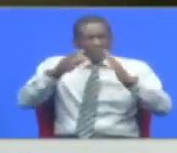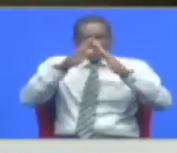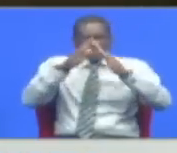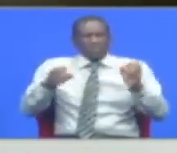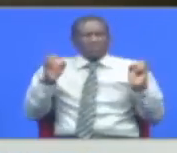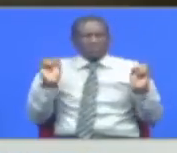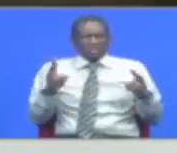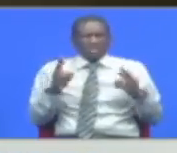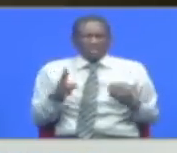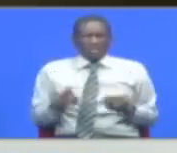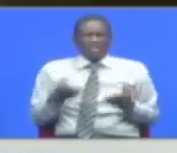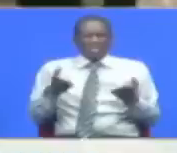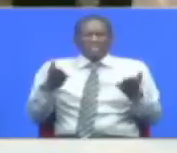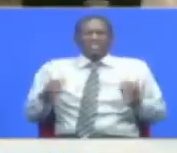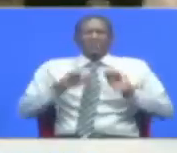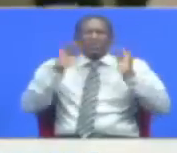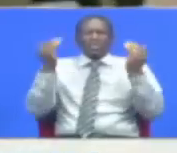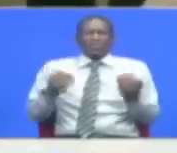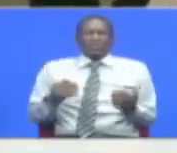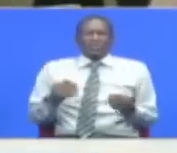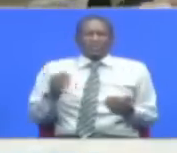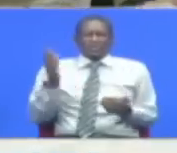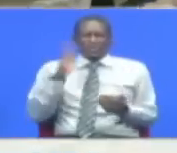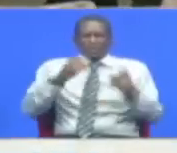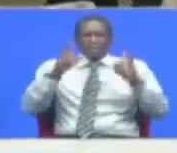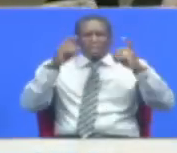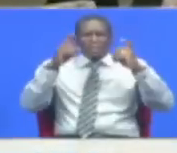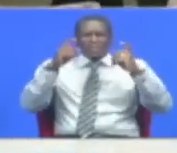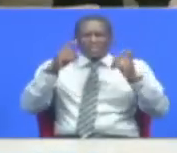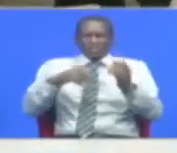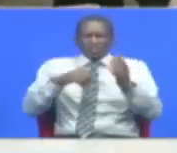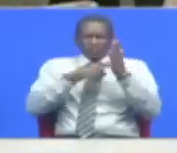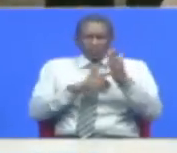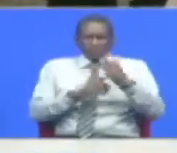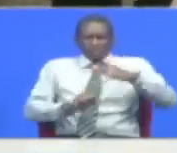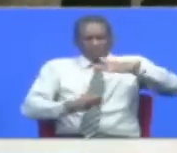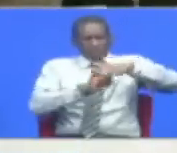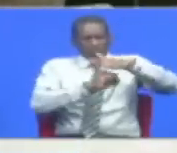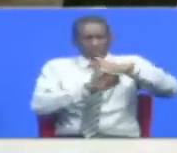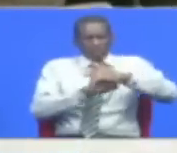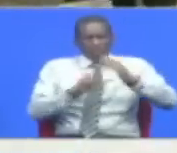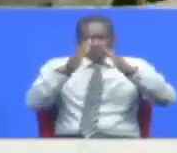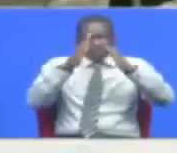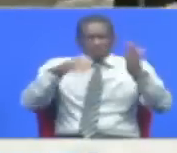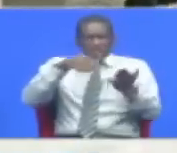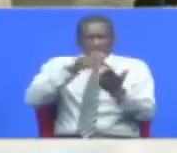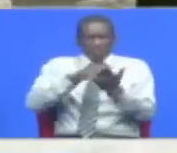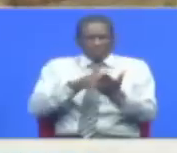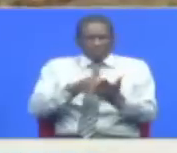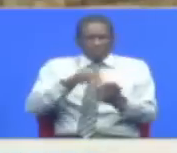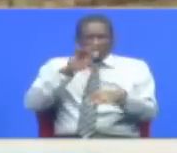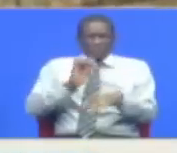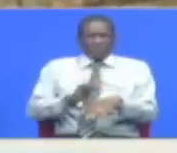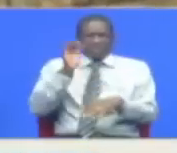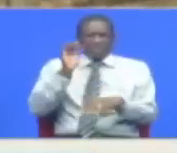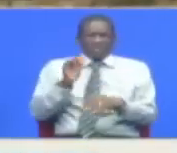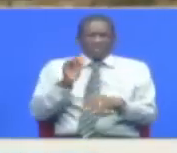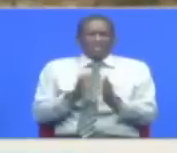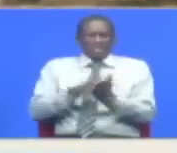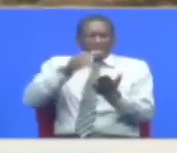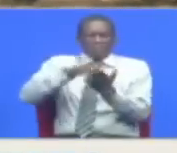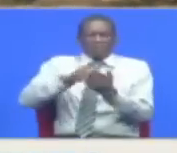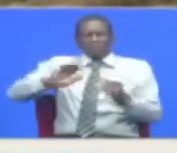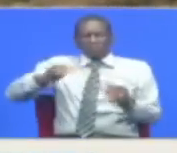okay. Ini mali ya dunia inashanga tu. Pictures from the scene show the foundation of the structure in Machakos was affected. Machakos